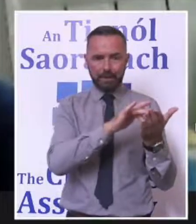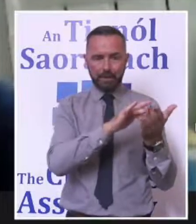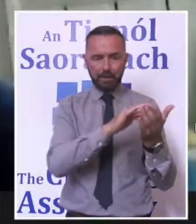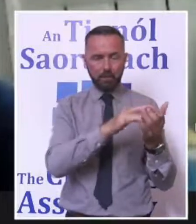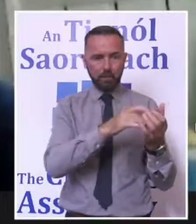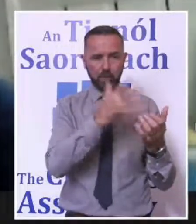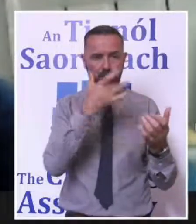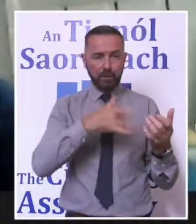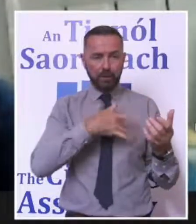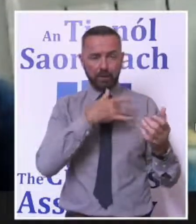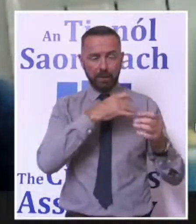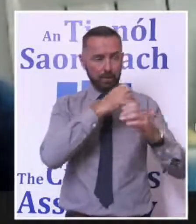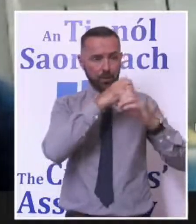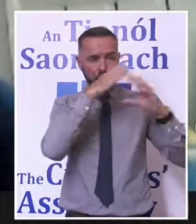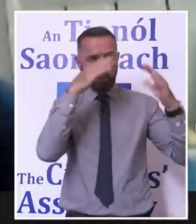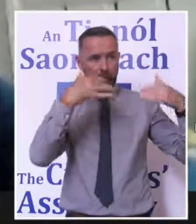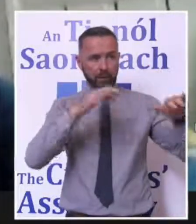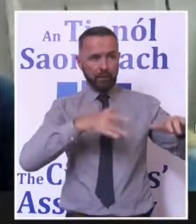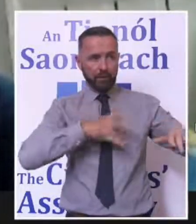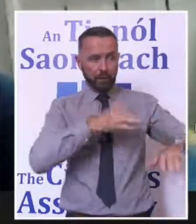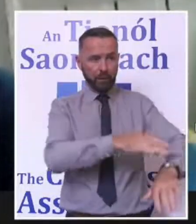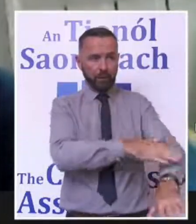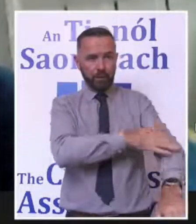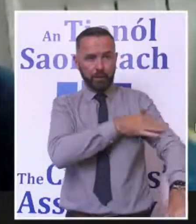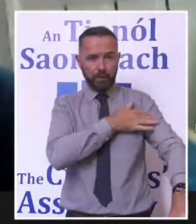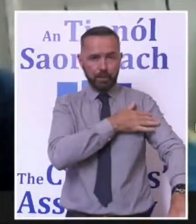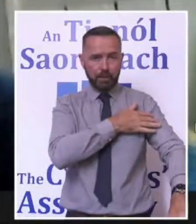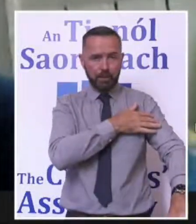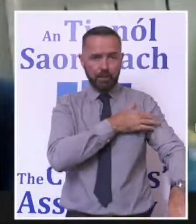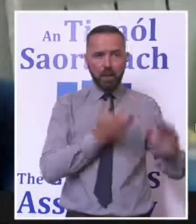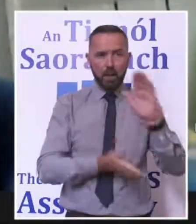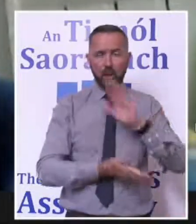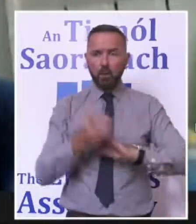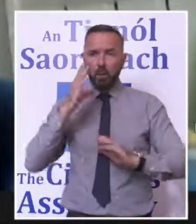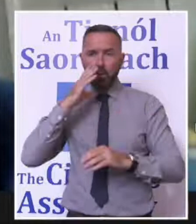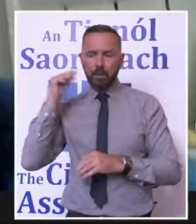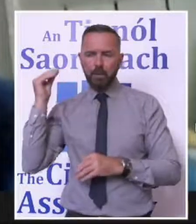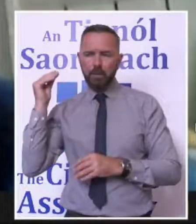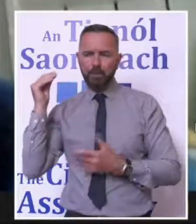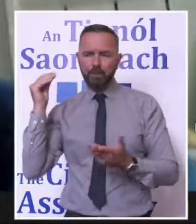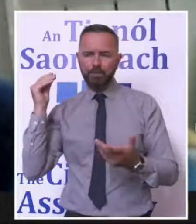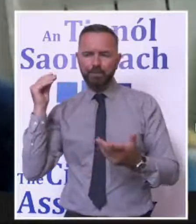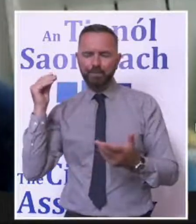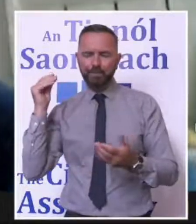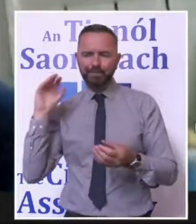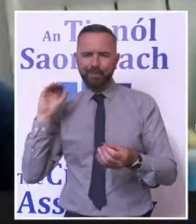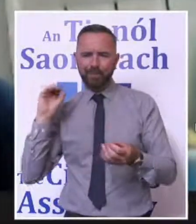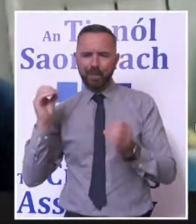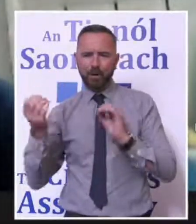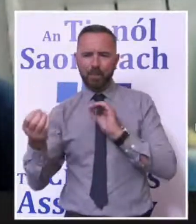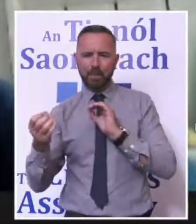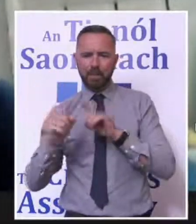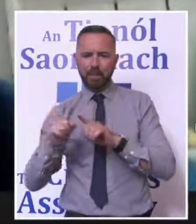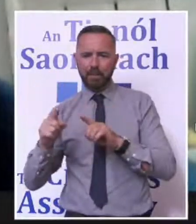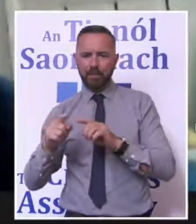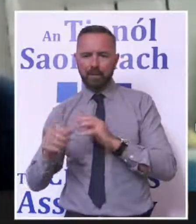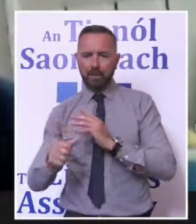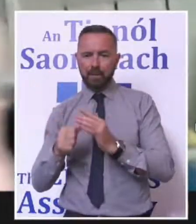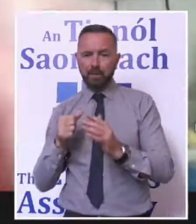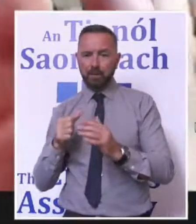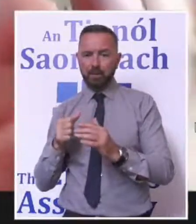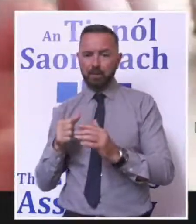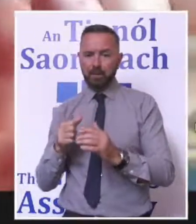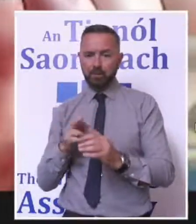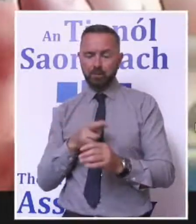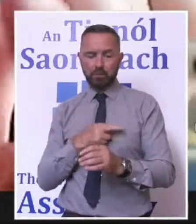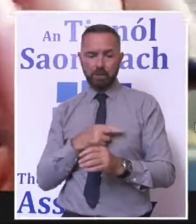You physically see it and feel it. Whereas when you go to Birmingham, it's a totally different experience. It's